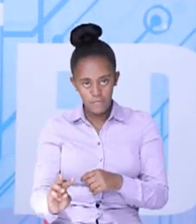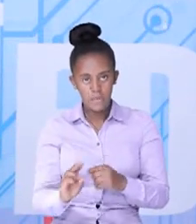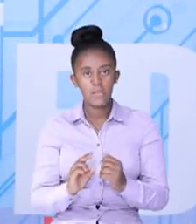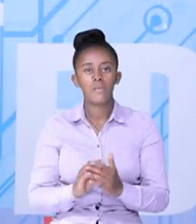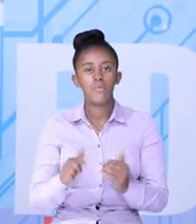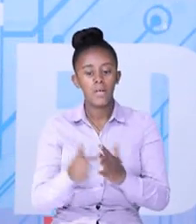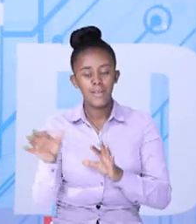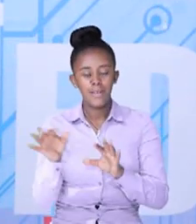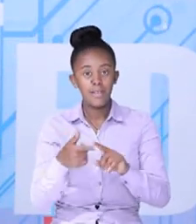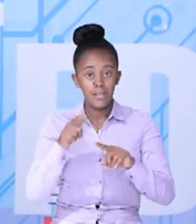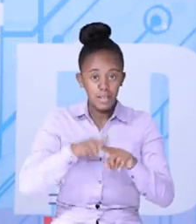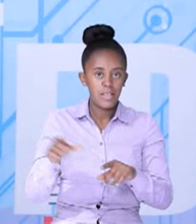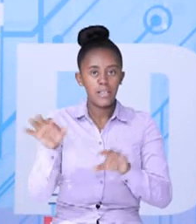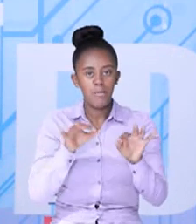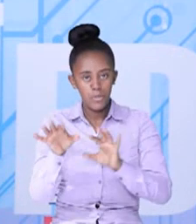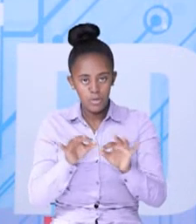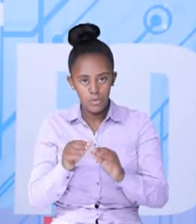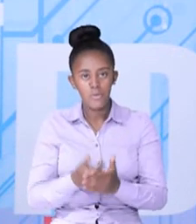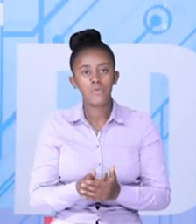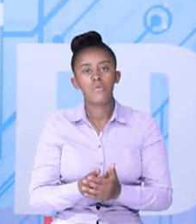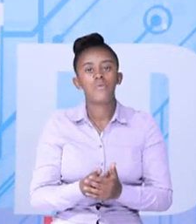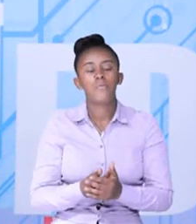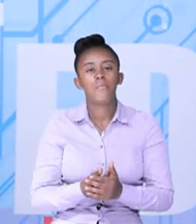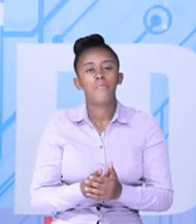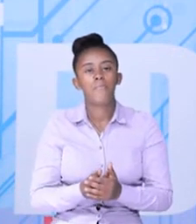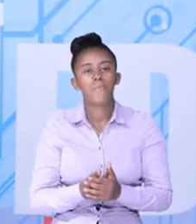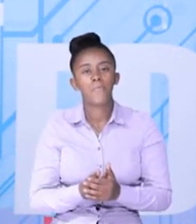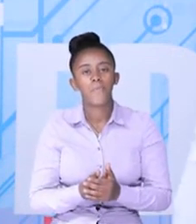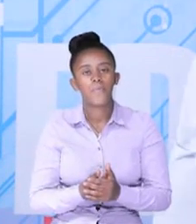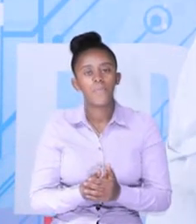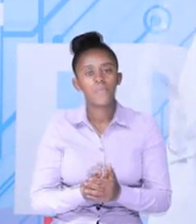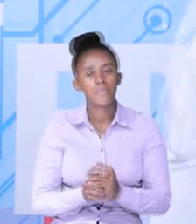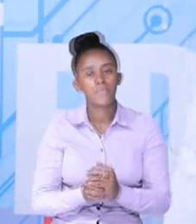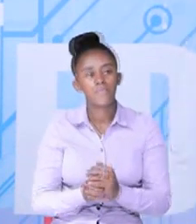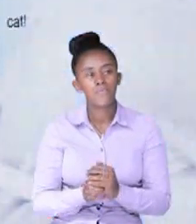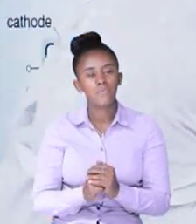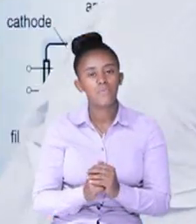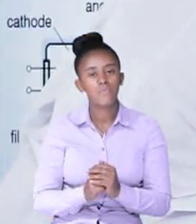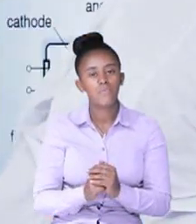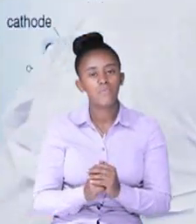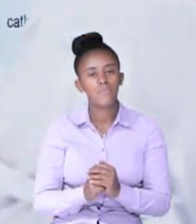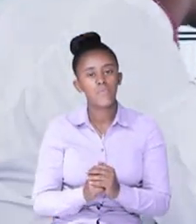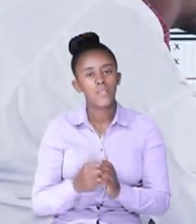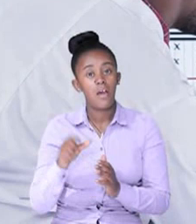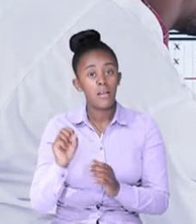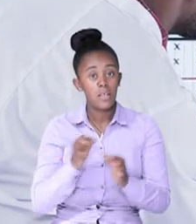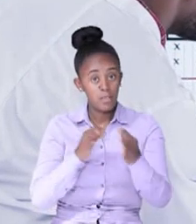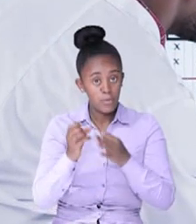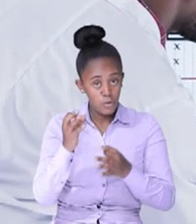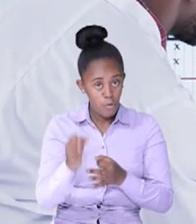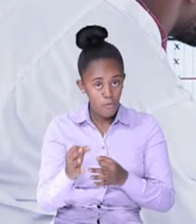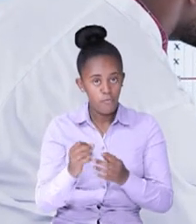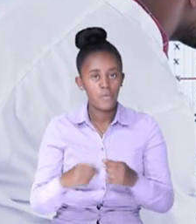you resubstitute, you can find such an expression. In this case, it's possible to find an expression